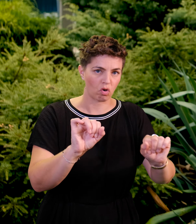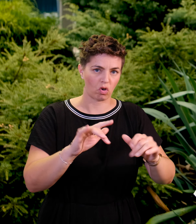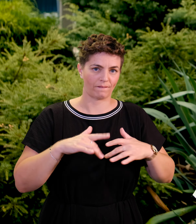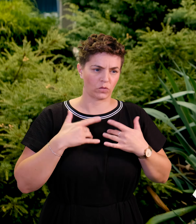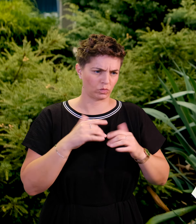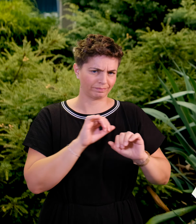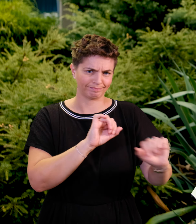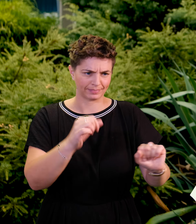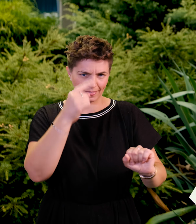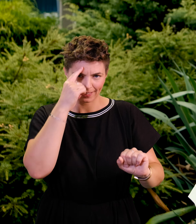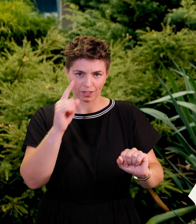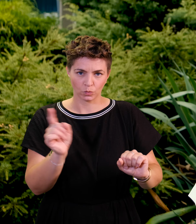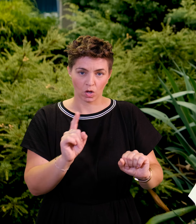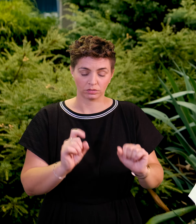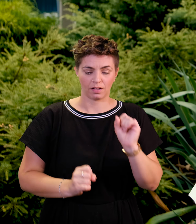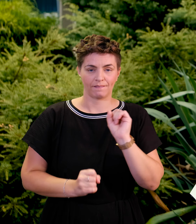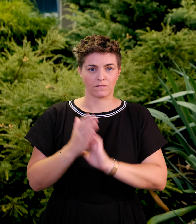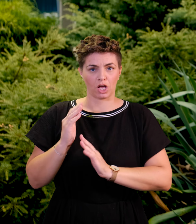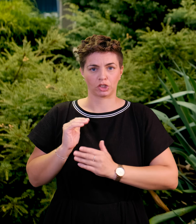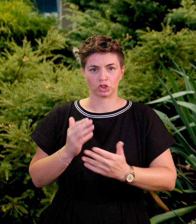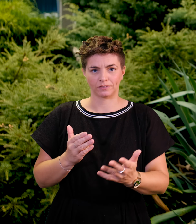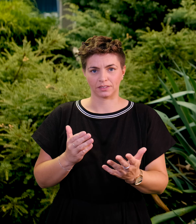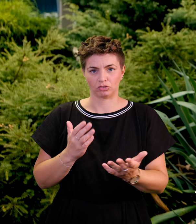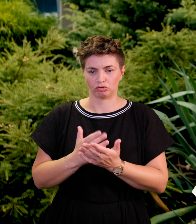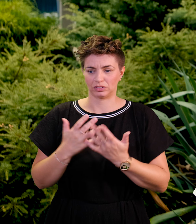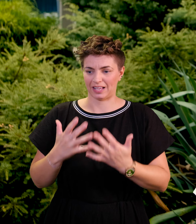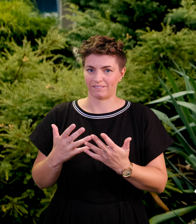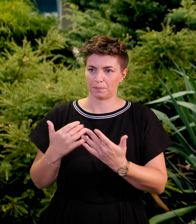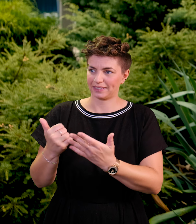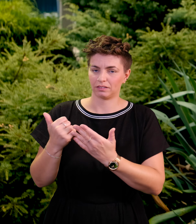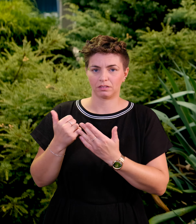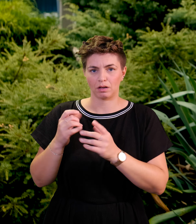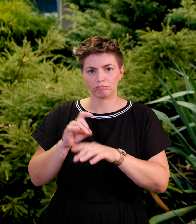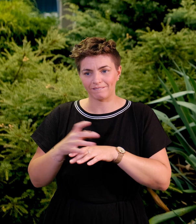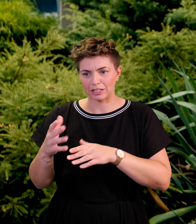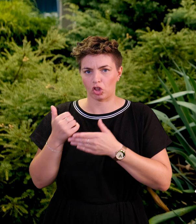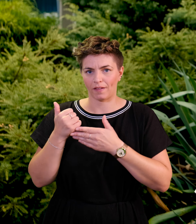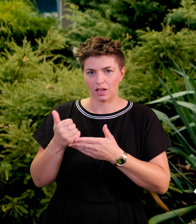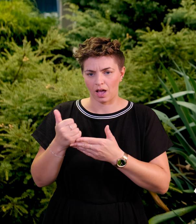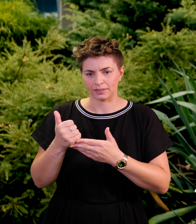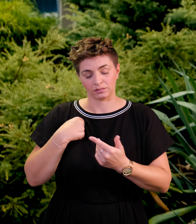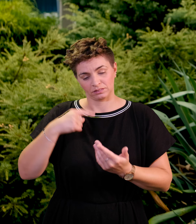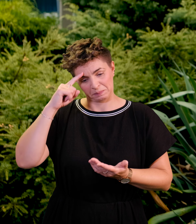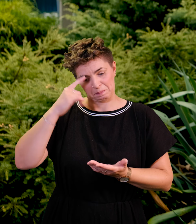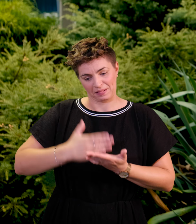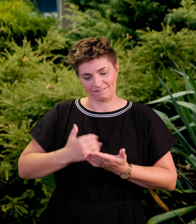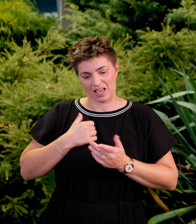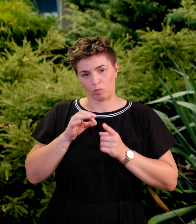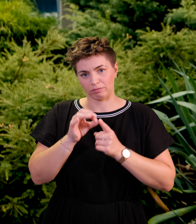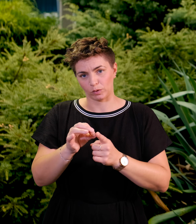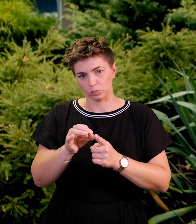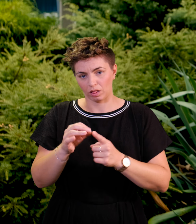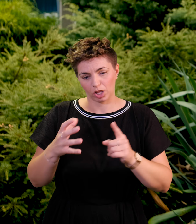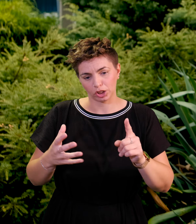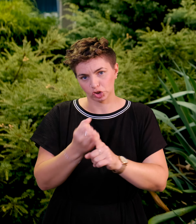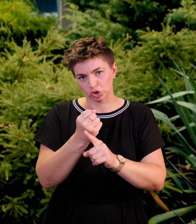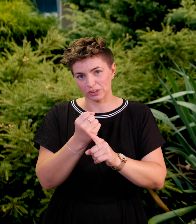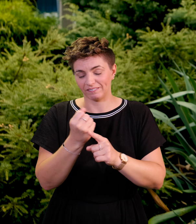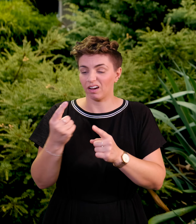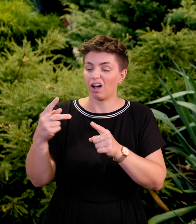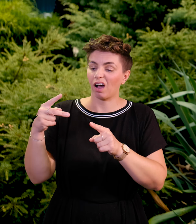views. The fire authority have our professional advice on the proposals that we believe achieve us making the